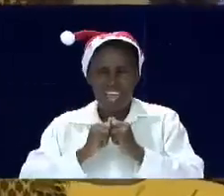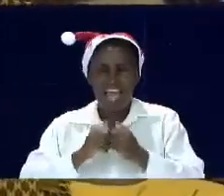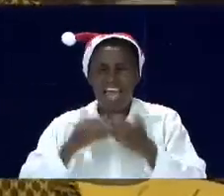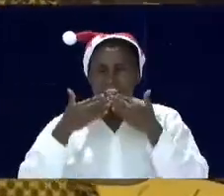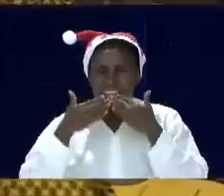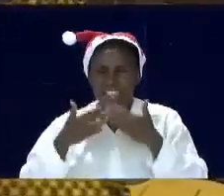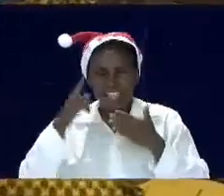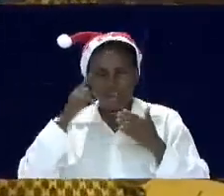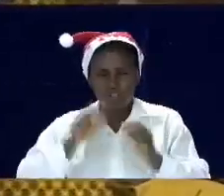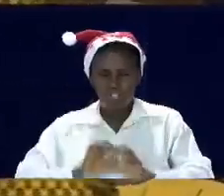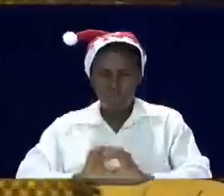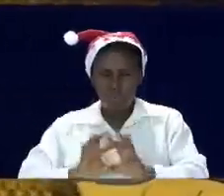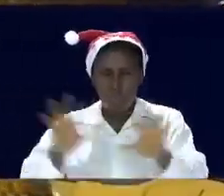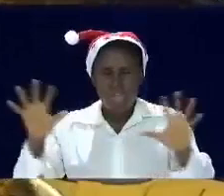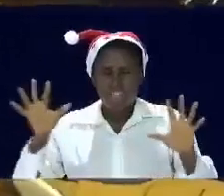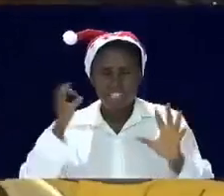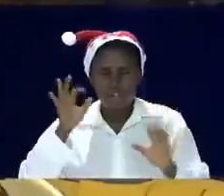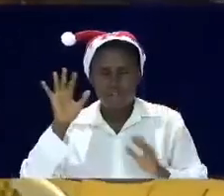of the gospel.